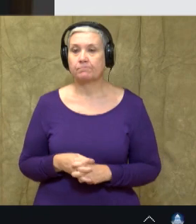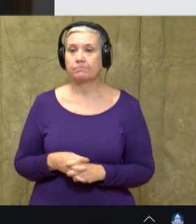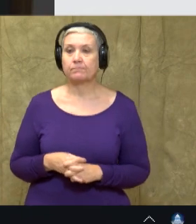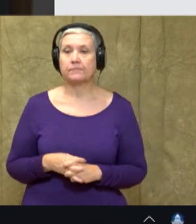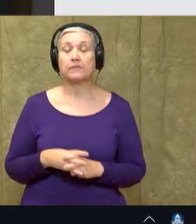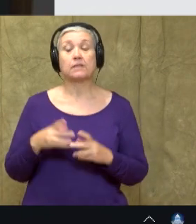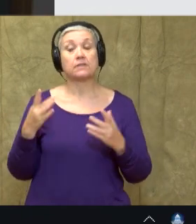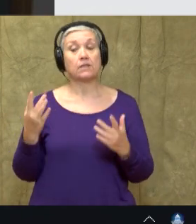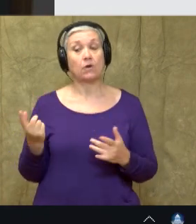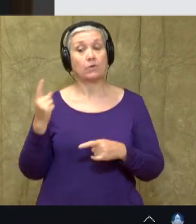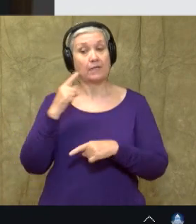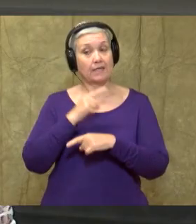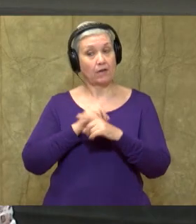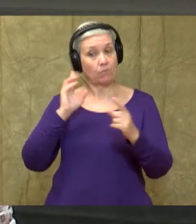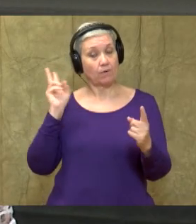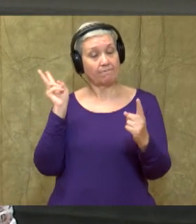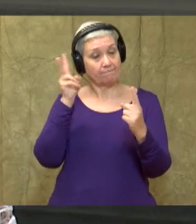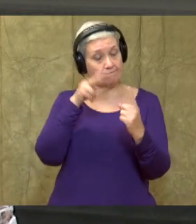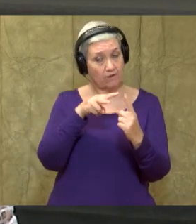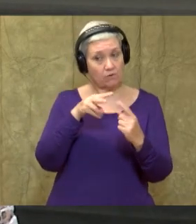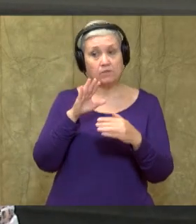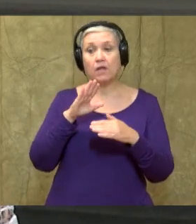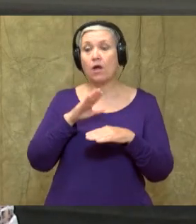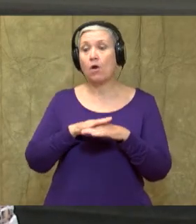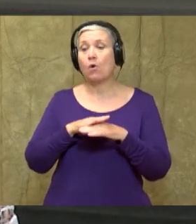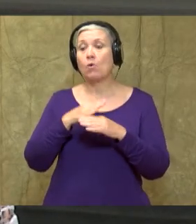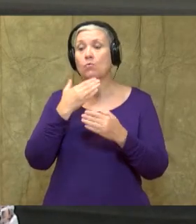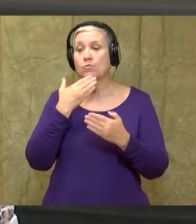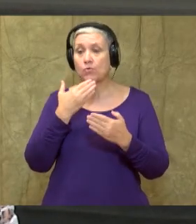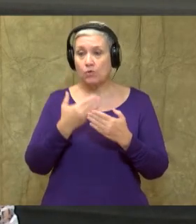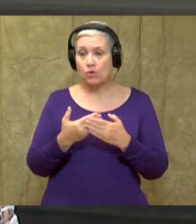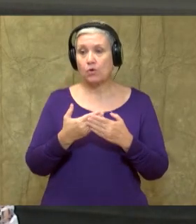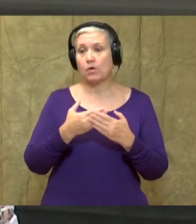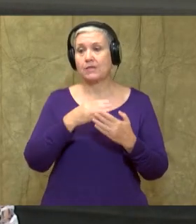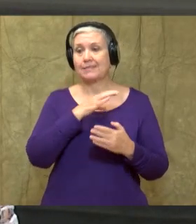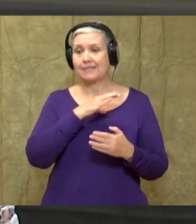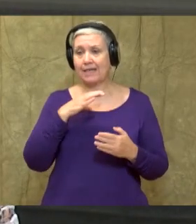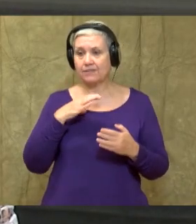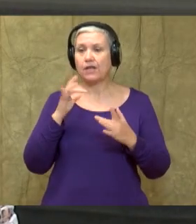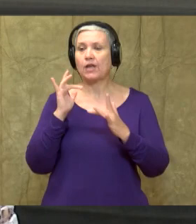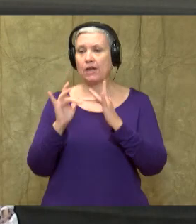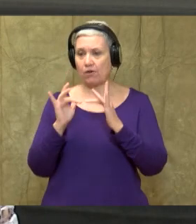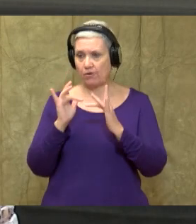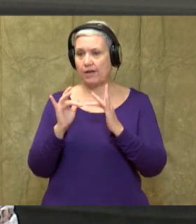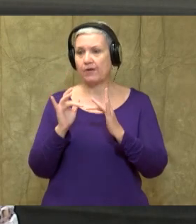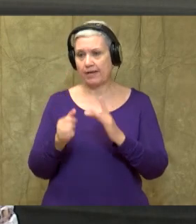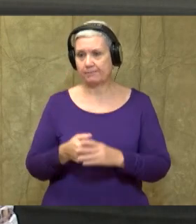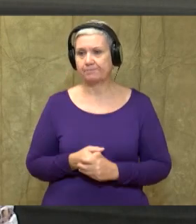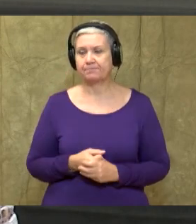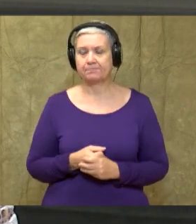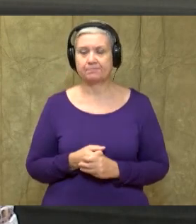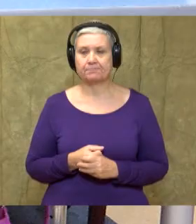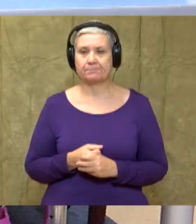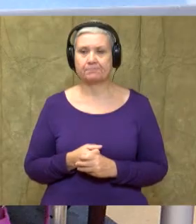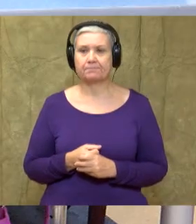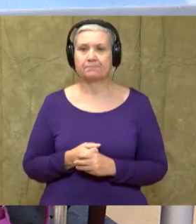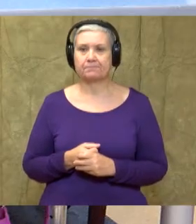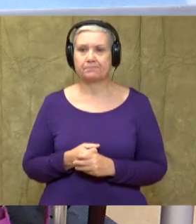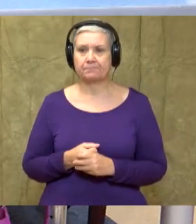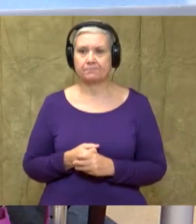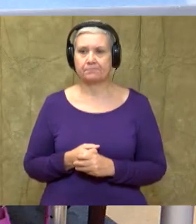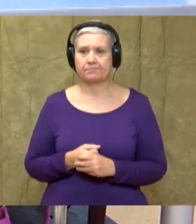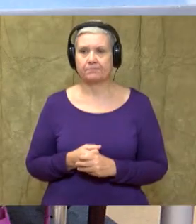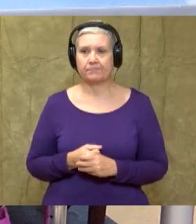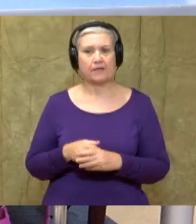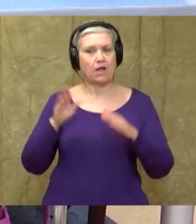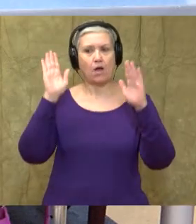we're focusing on being good digital citizens and how to practice internet safety. This is going to be